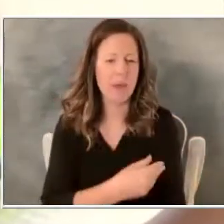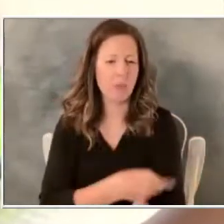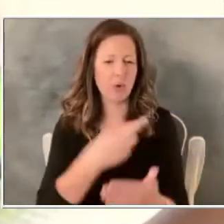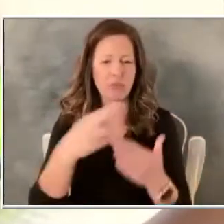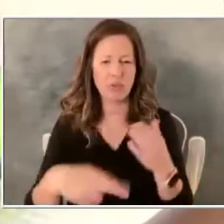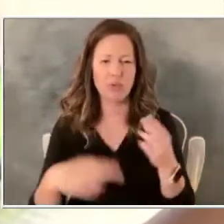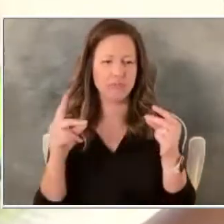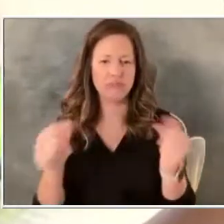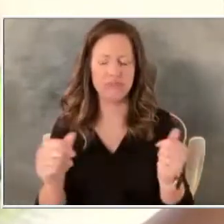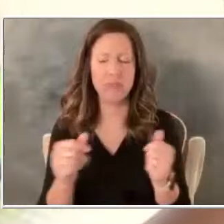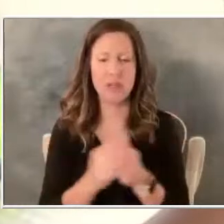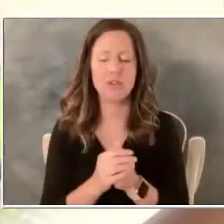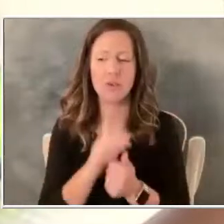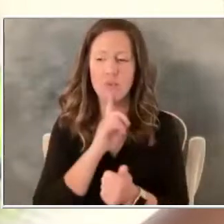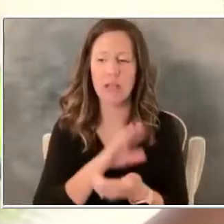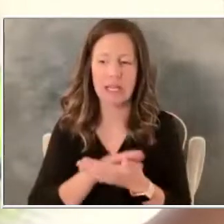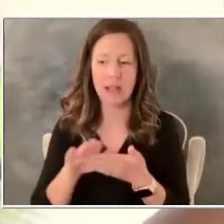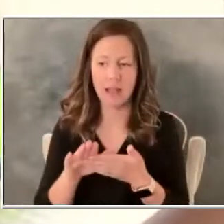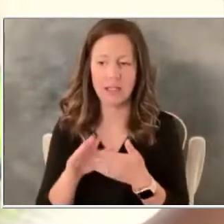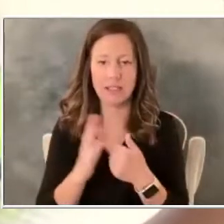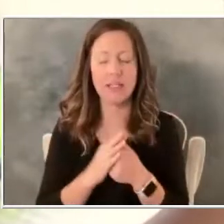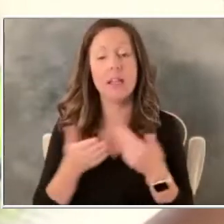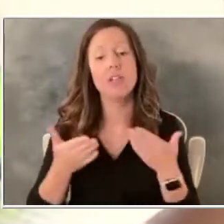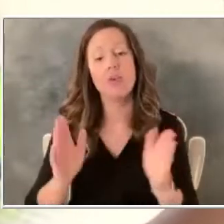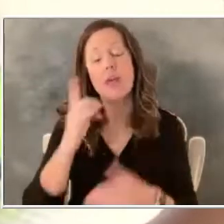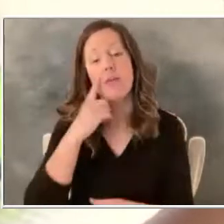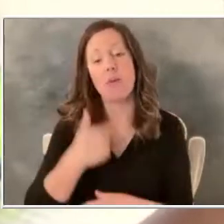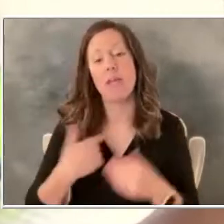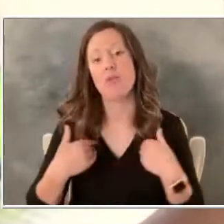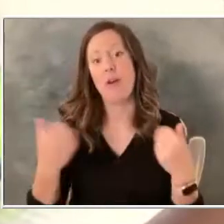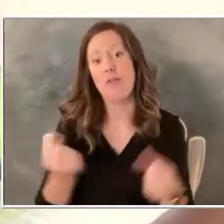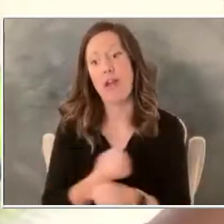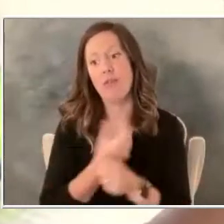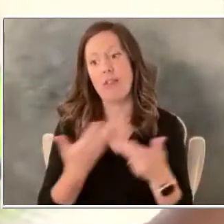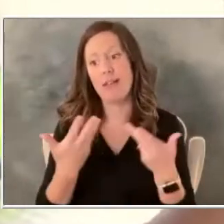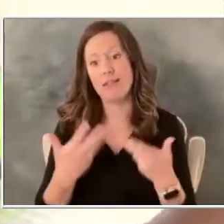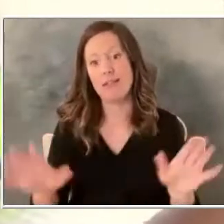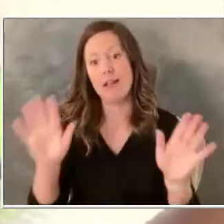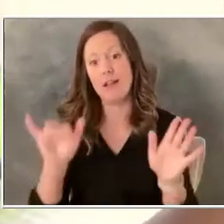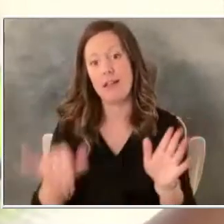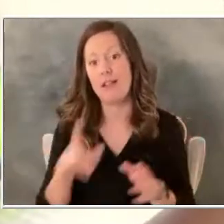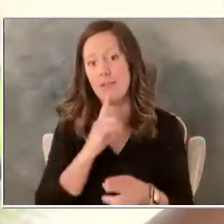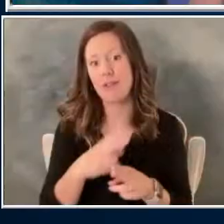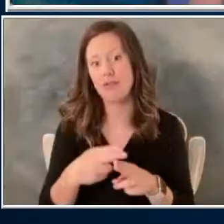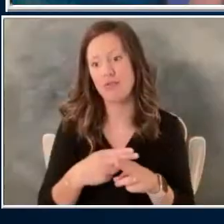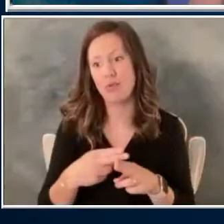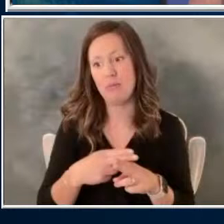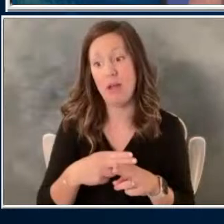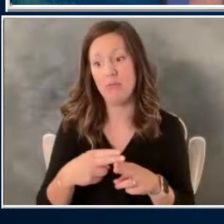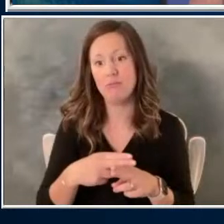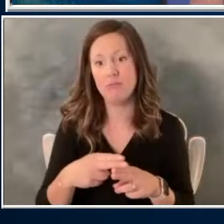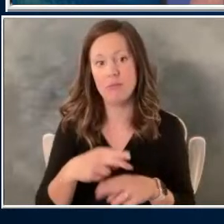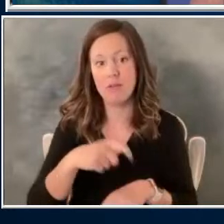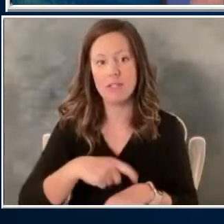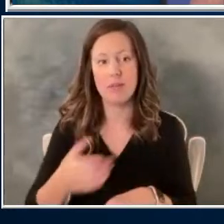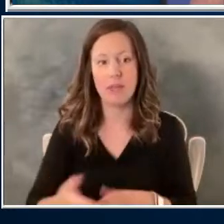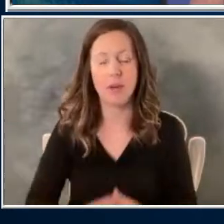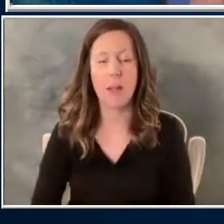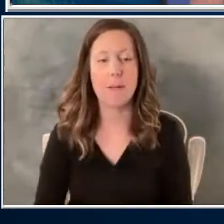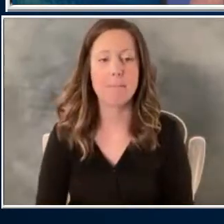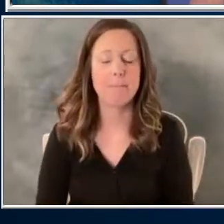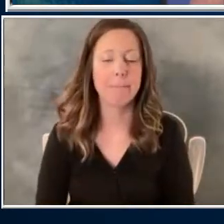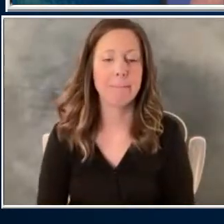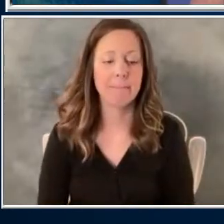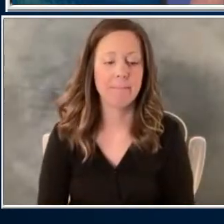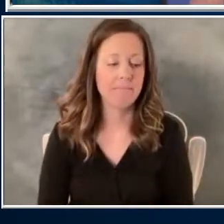nice it's a way that I can get everything done in that short amount of time that I have there. And because of the history of breast